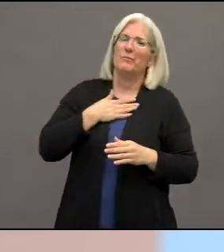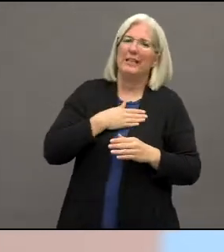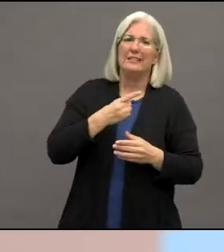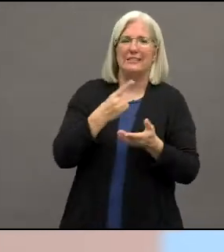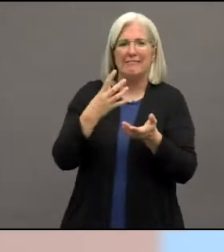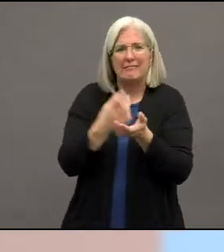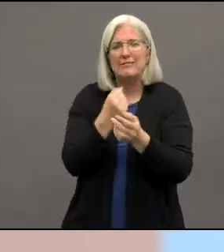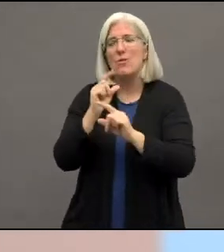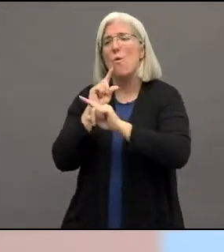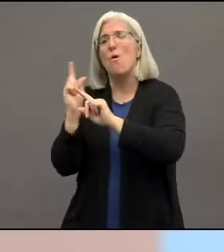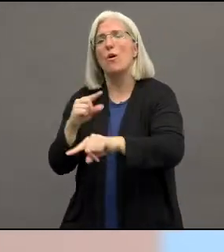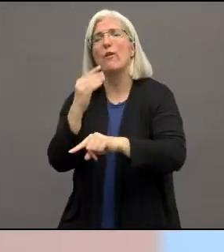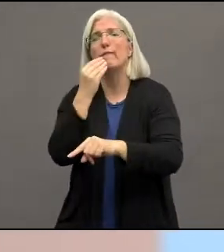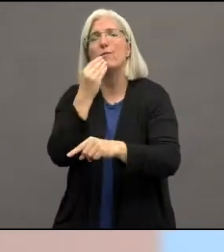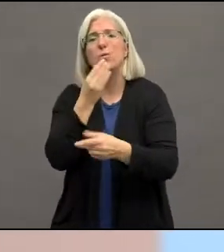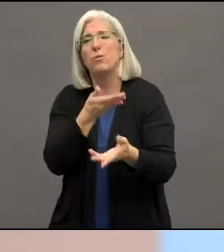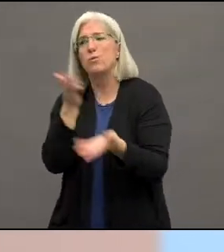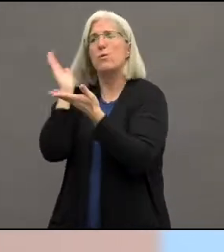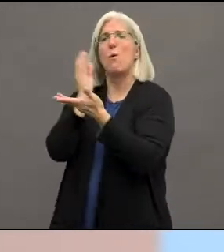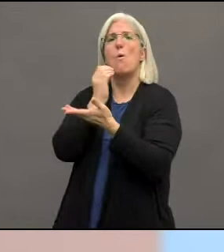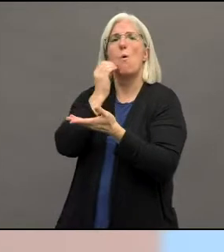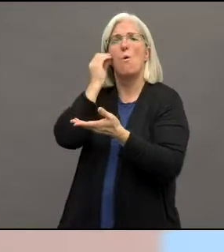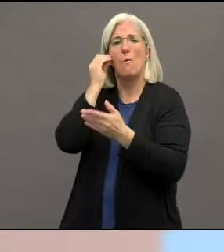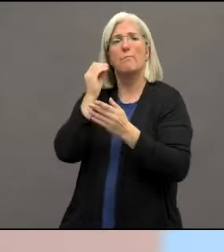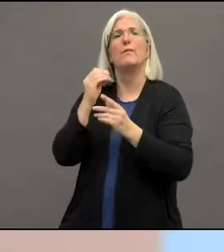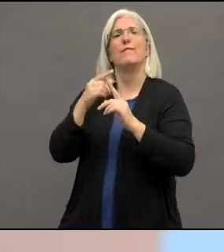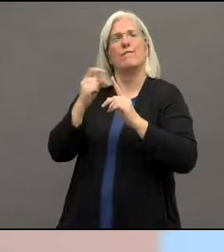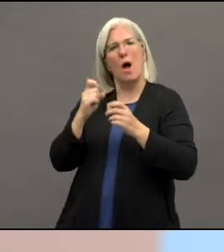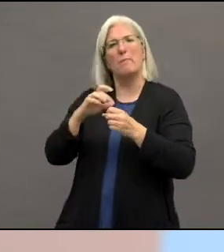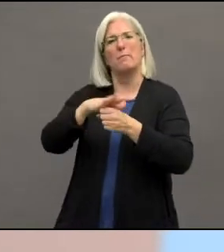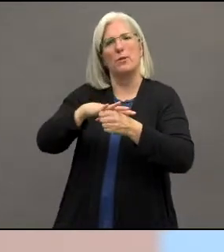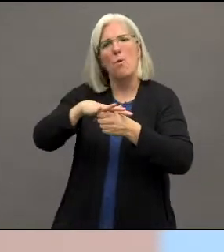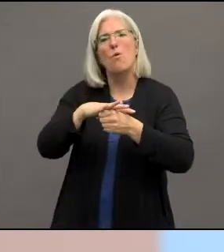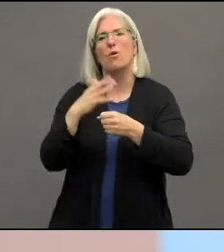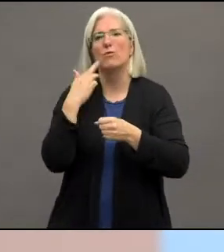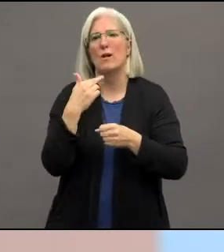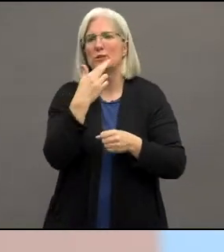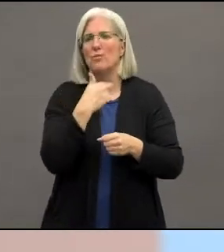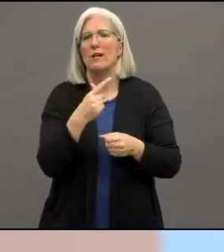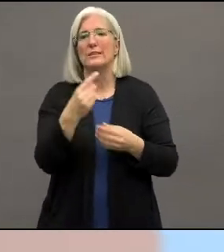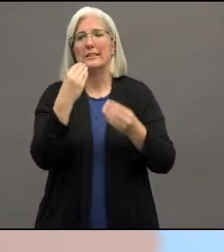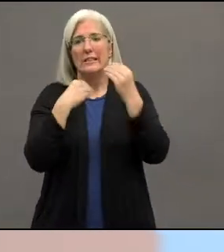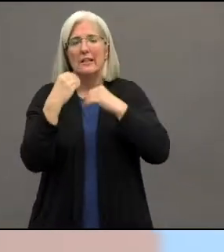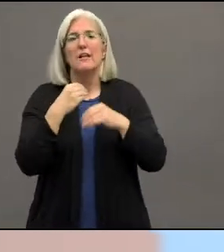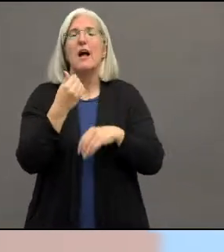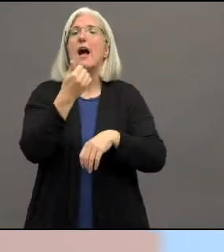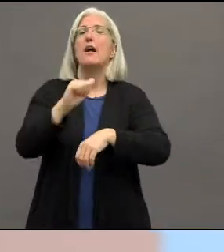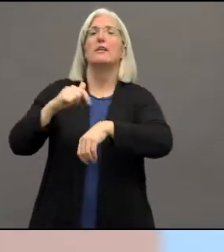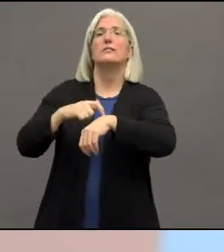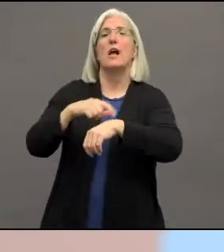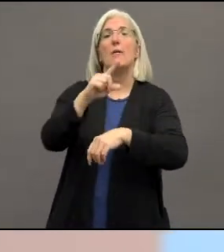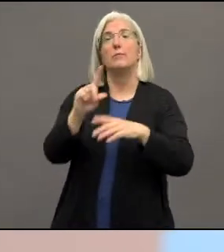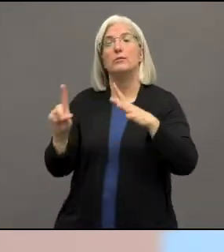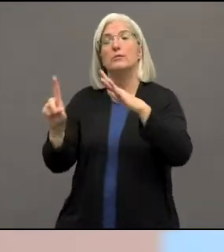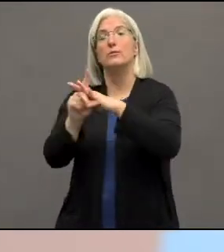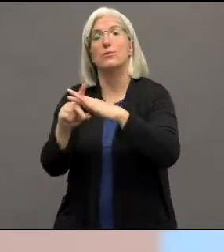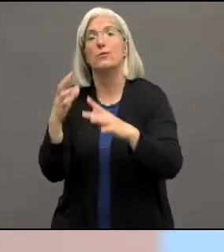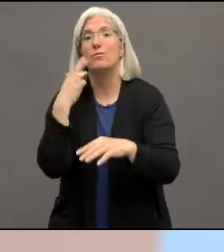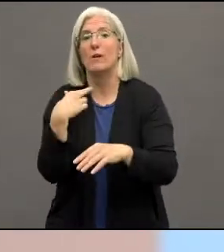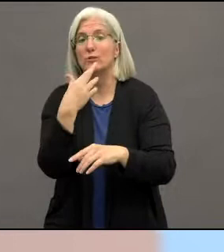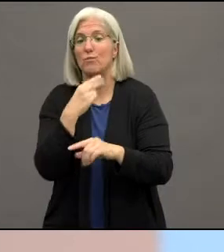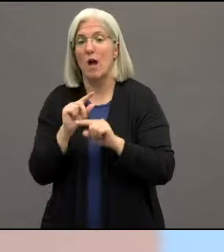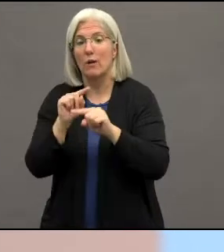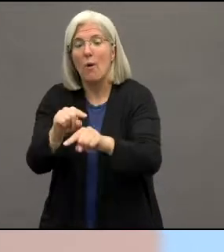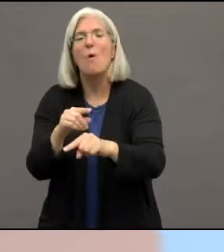as well as continue to wear your face covering every time you go to a restaurant, and maintain more than 6 feet of distance